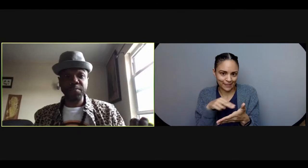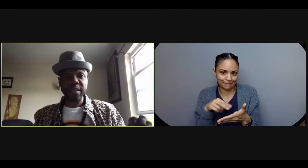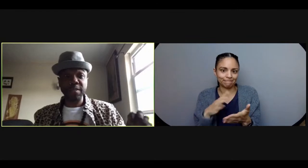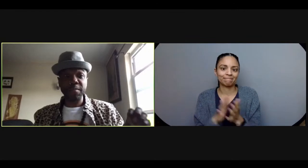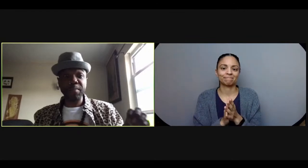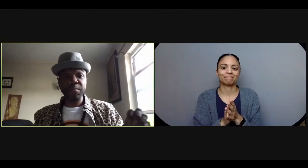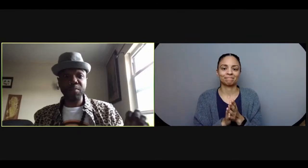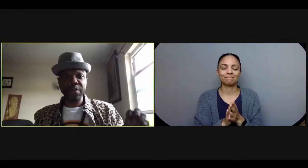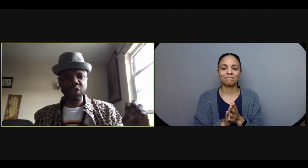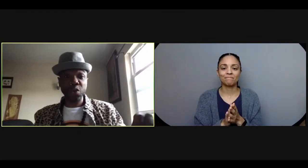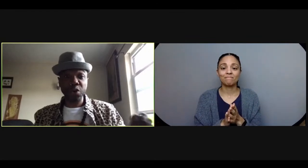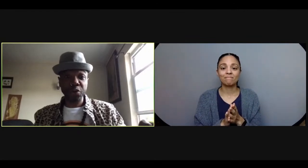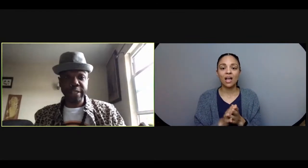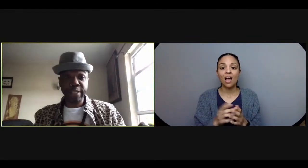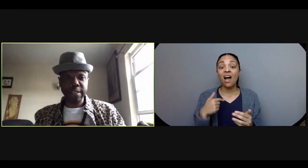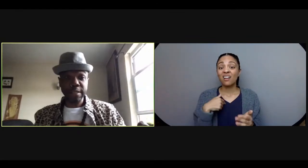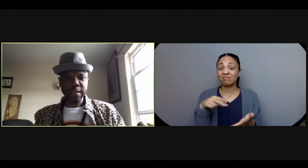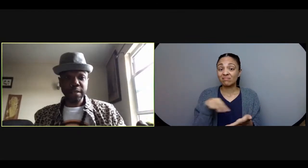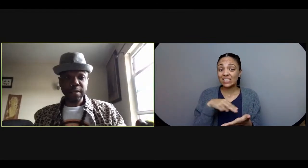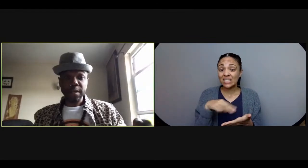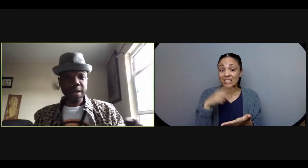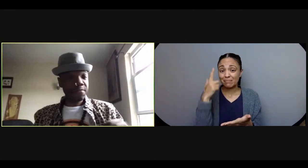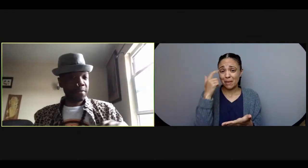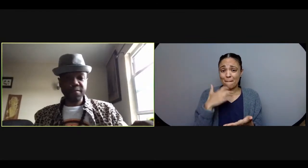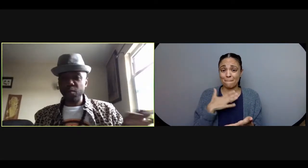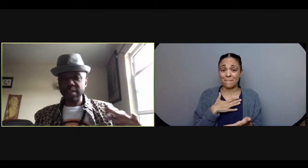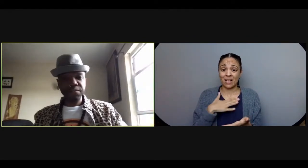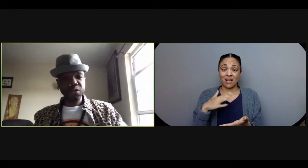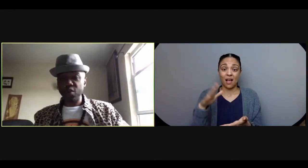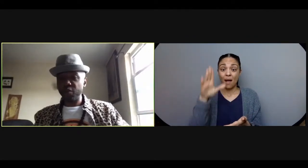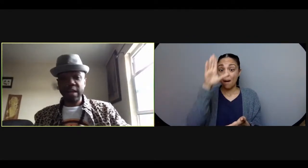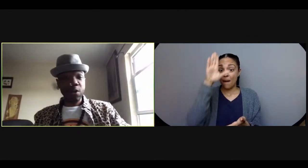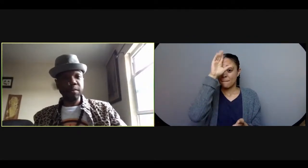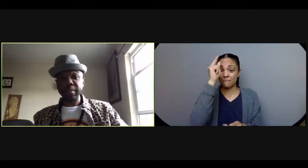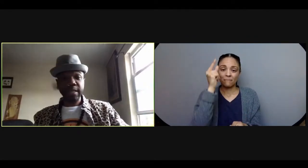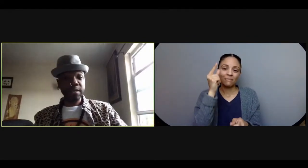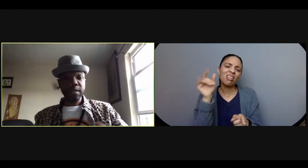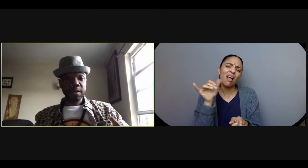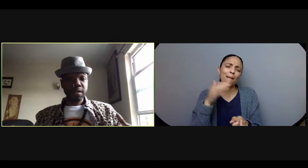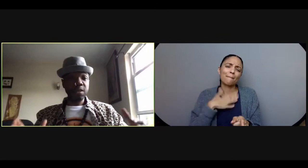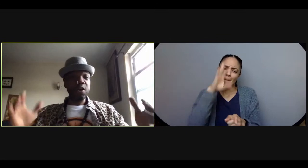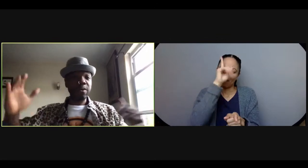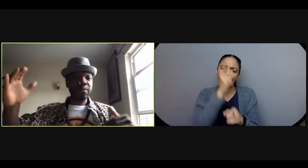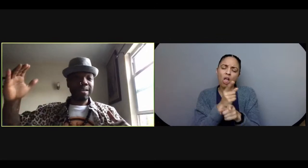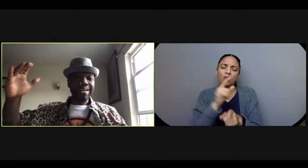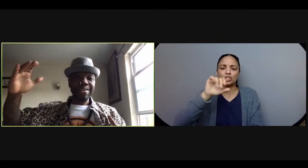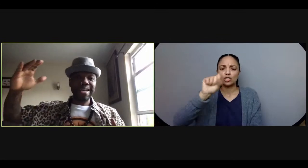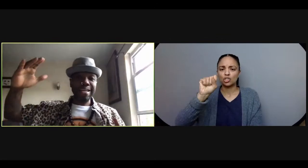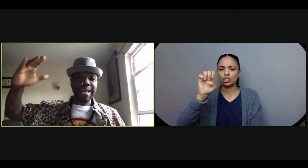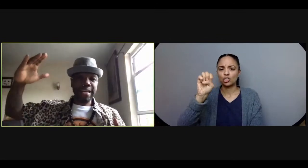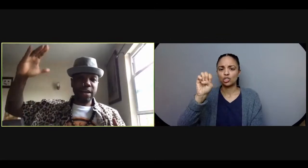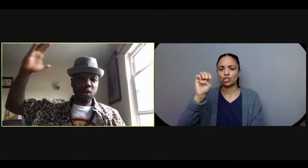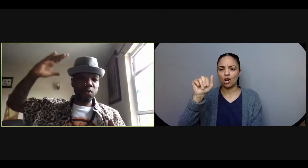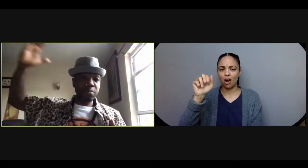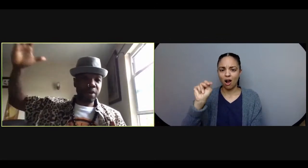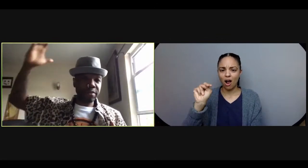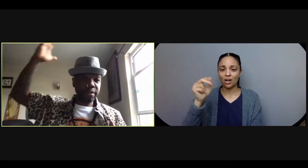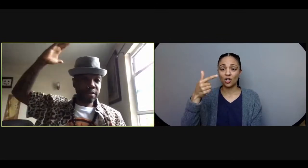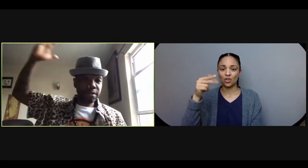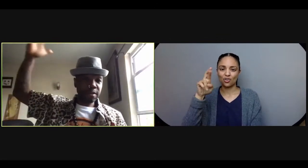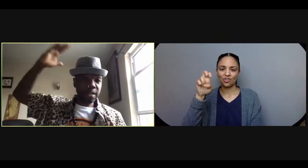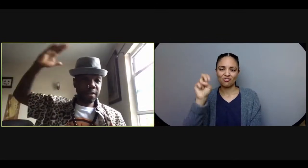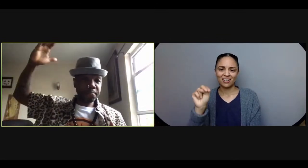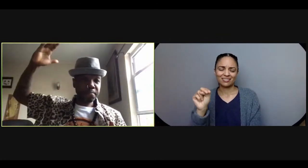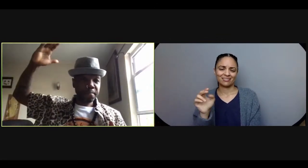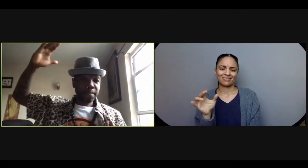because of my big brother Sean Green. If it wasn't for Sean Green, I wouldn't be. It's kind of that like older brother